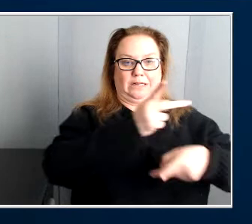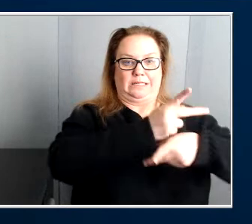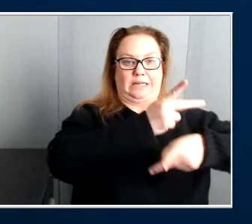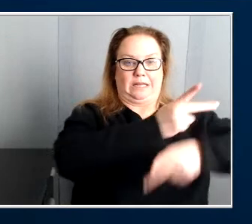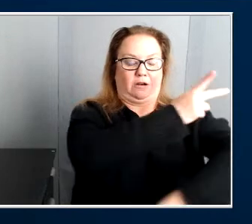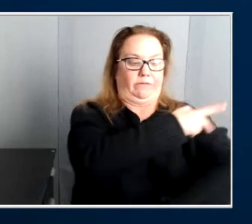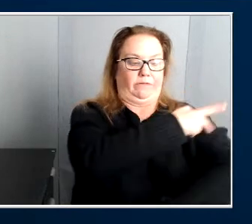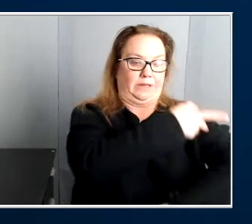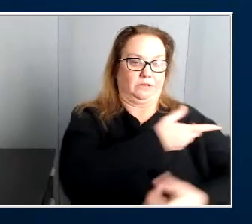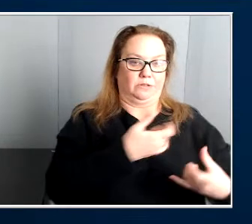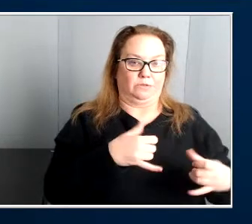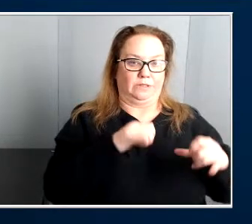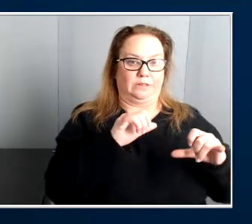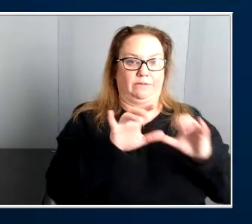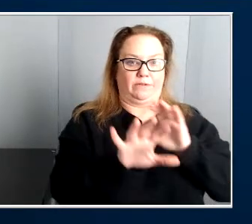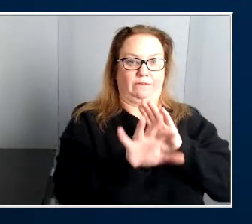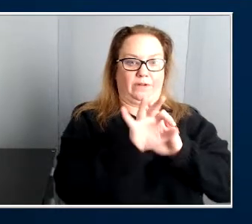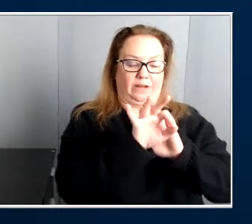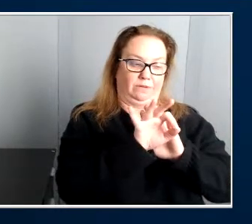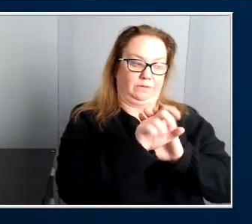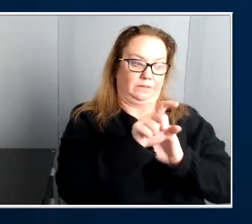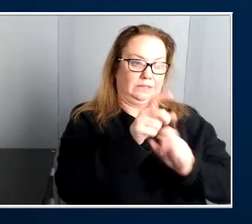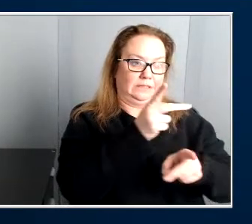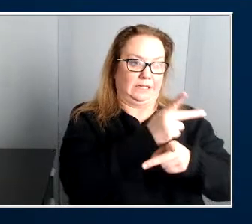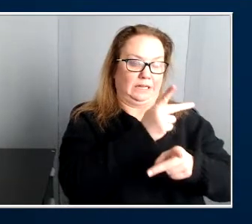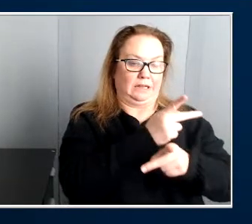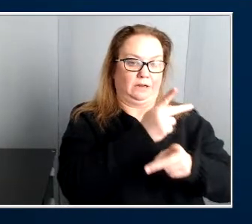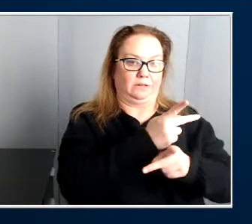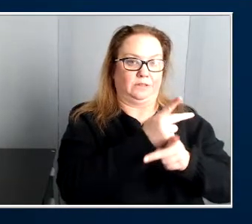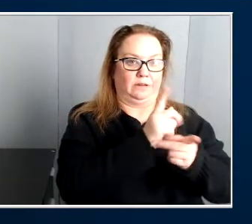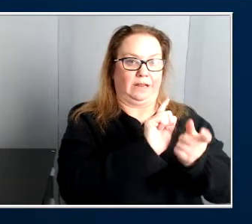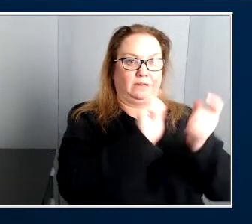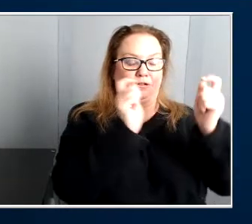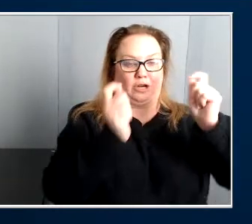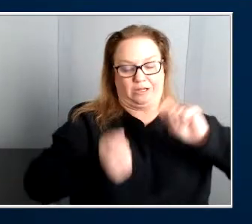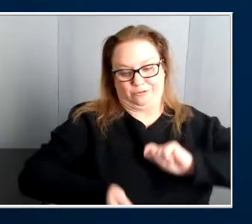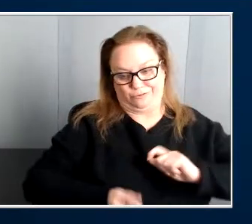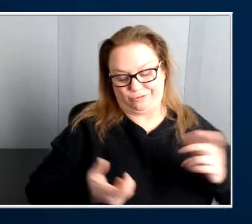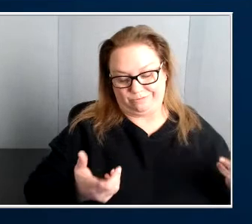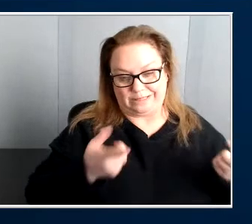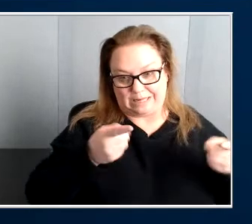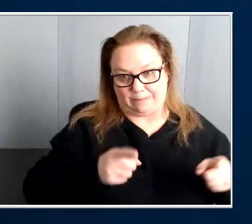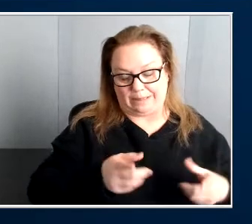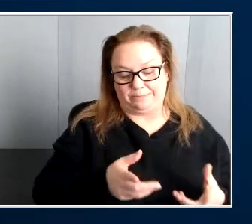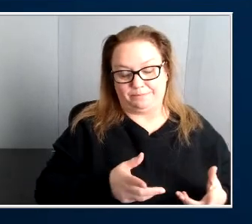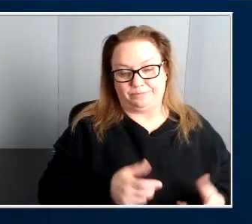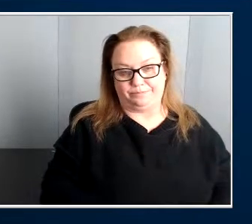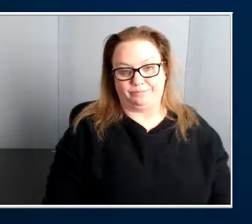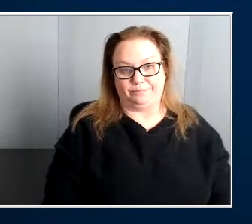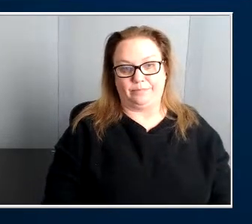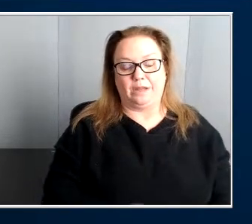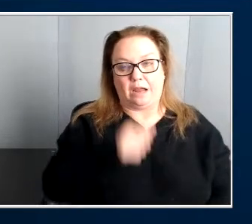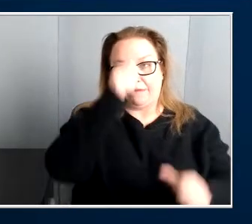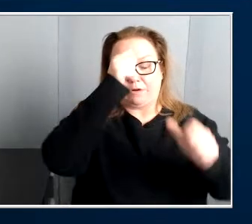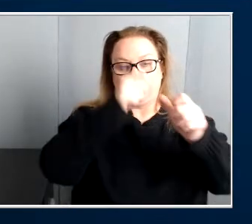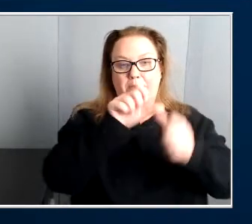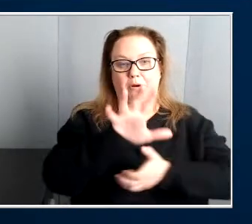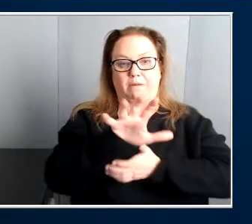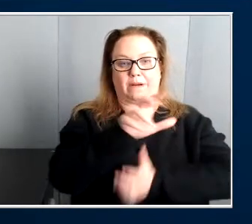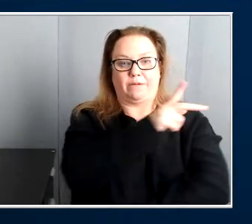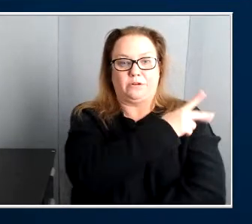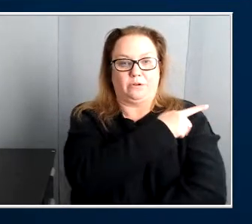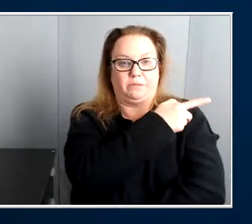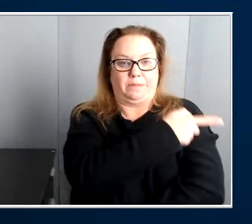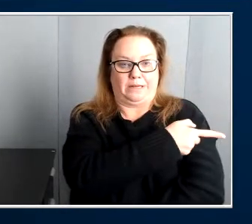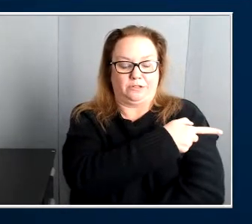to find means to take care of patients. We have to prepare people for the change. So it's a big deal. We also have to remember that 500 patients a week are dying from